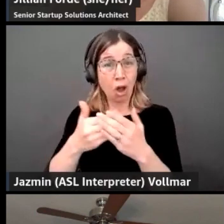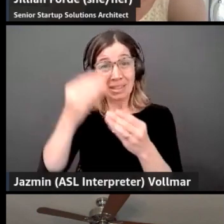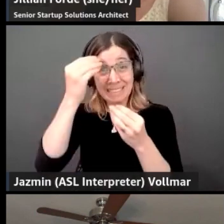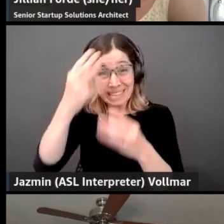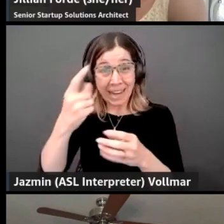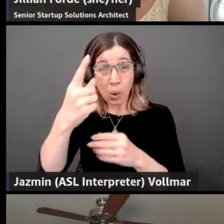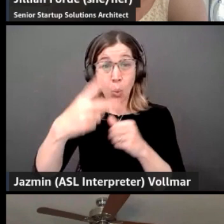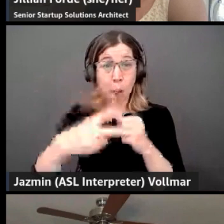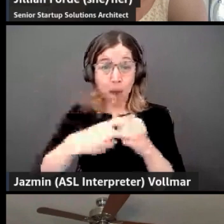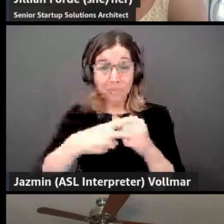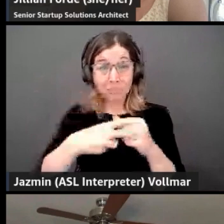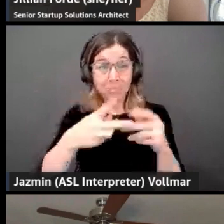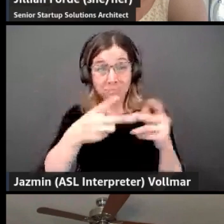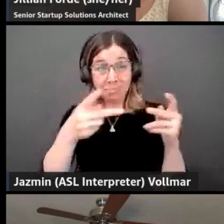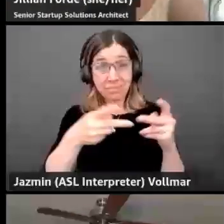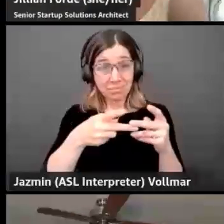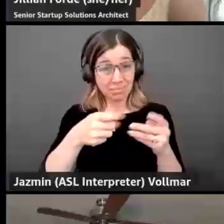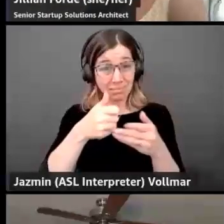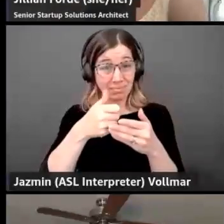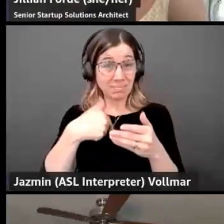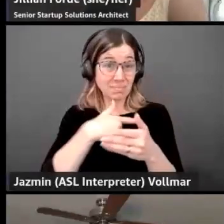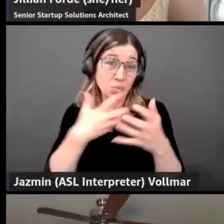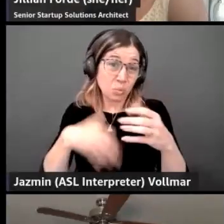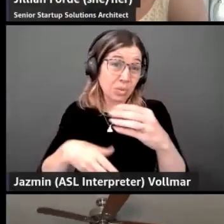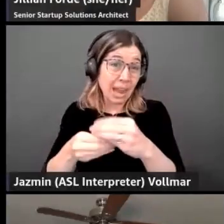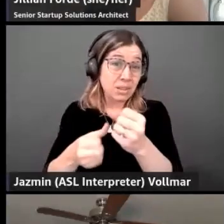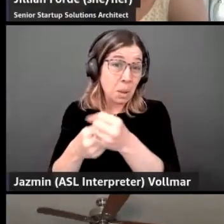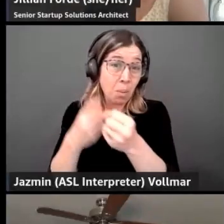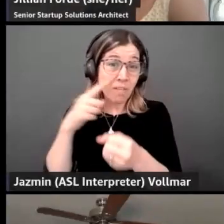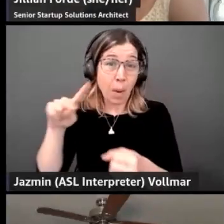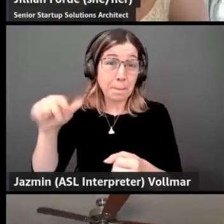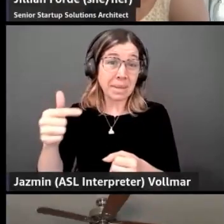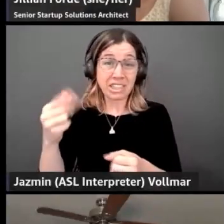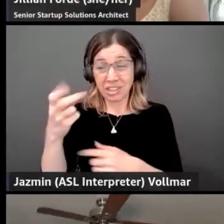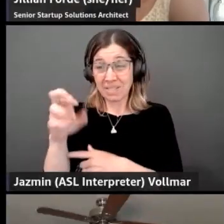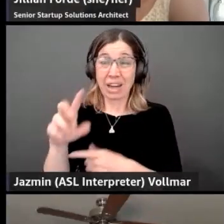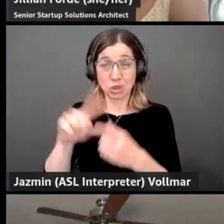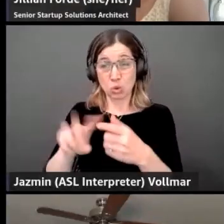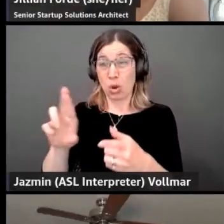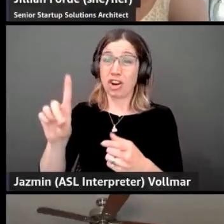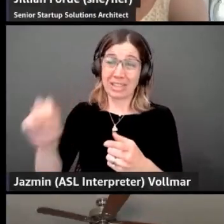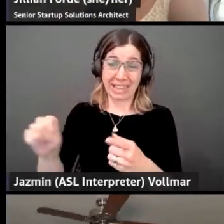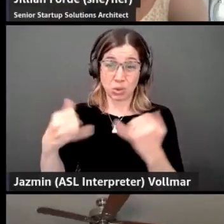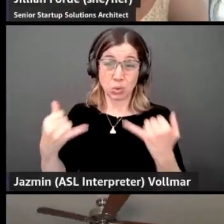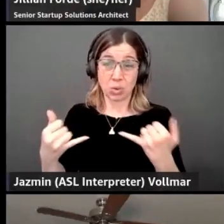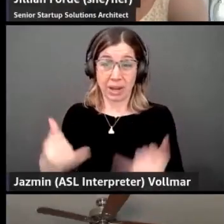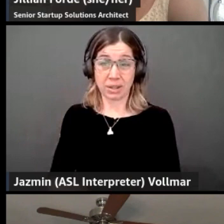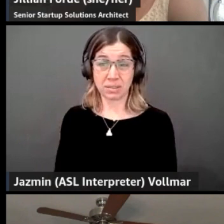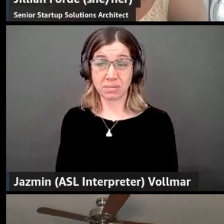to want to be able to add support for pgvector to RDS today.